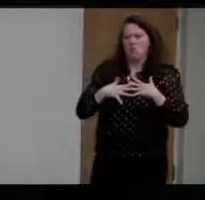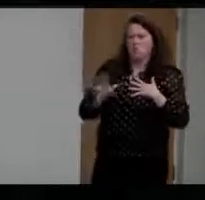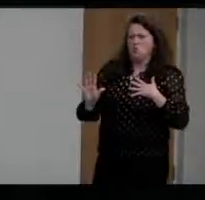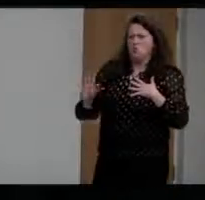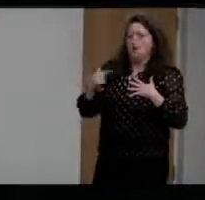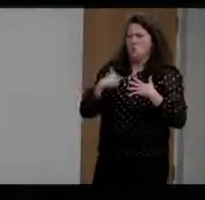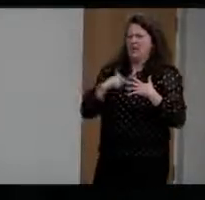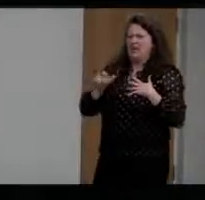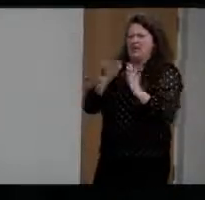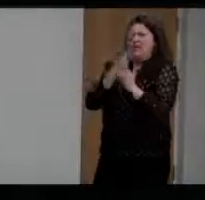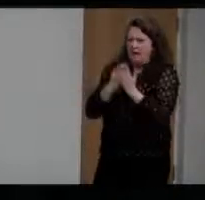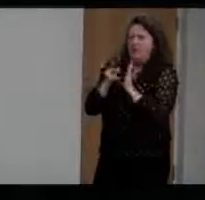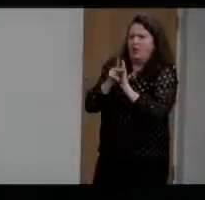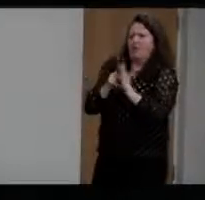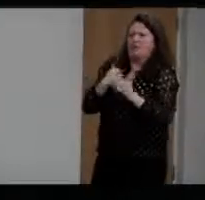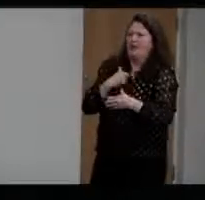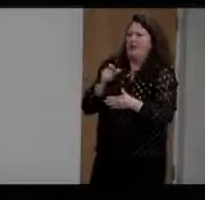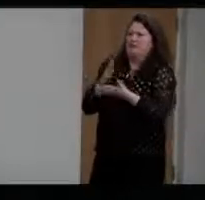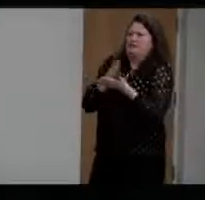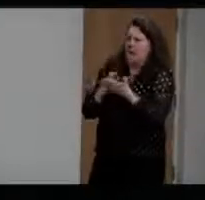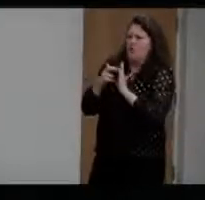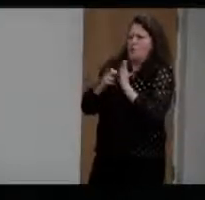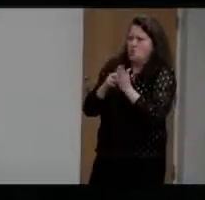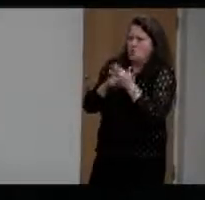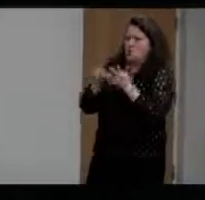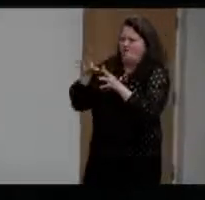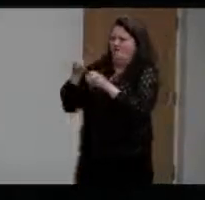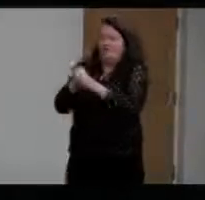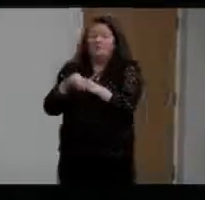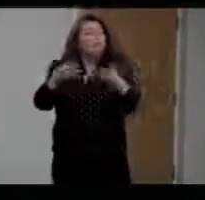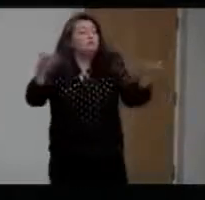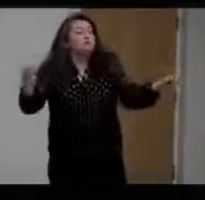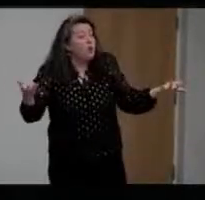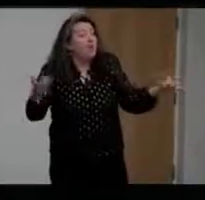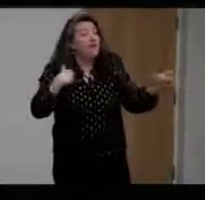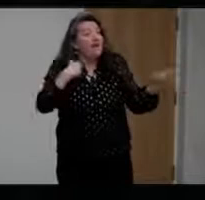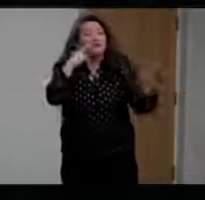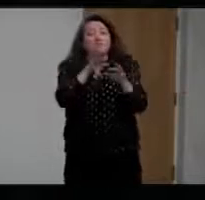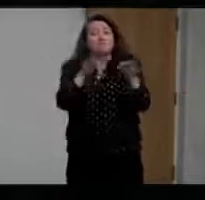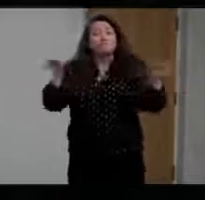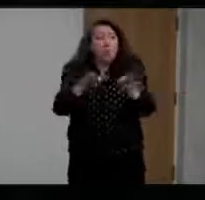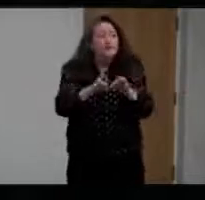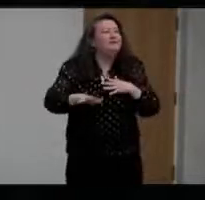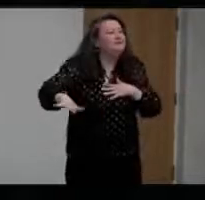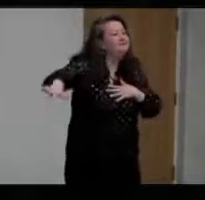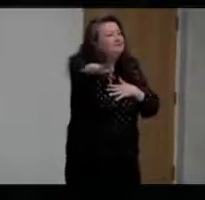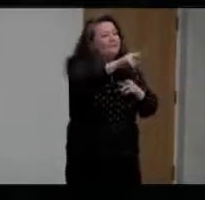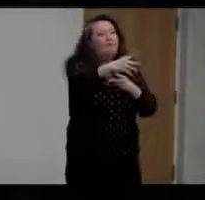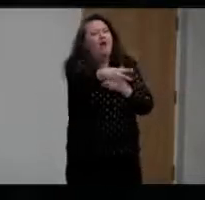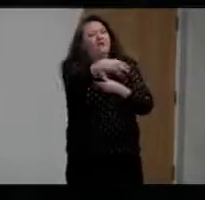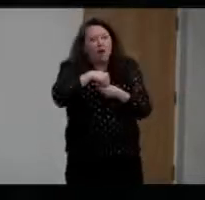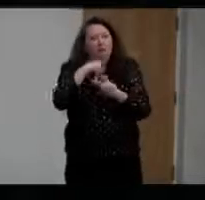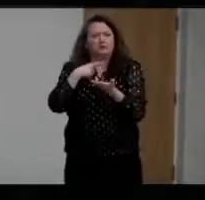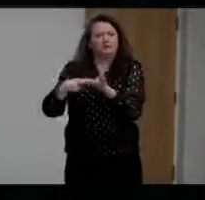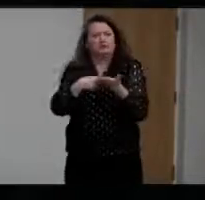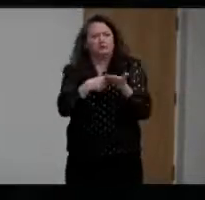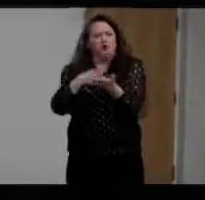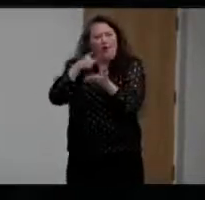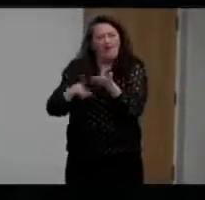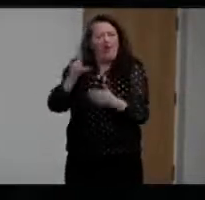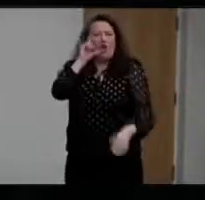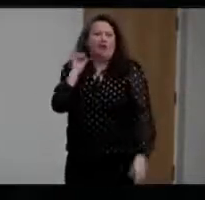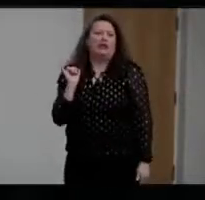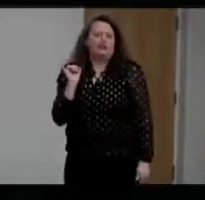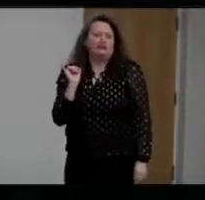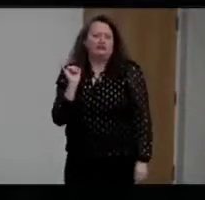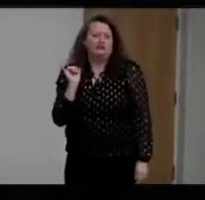and that we can start looking at other places and decide what do we want that conversation to look like in Canada. I know Michael Geist has done some work around that, and many others,